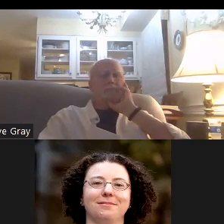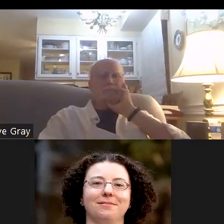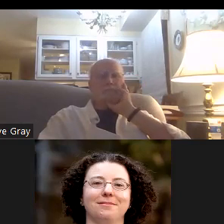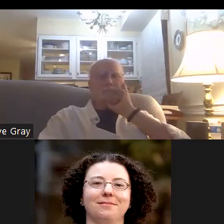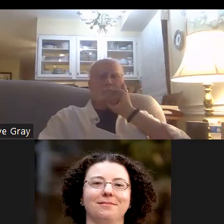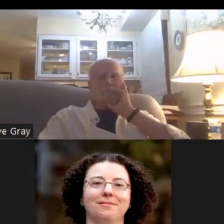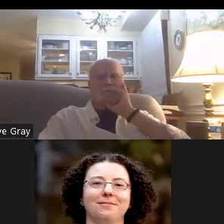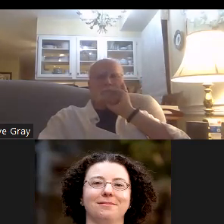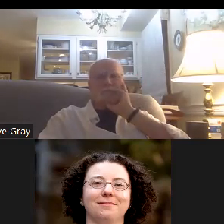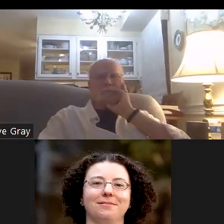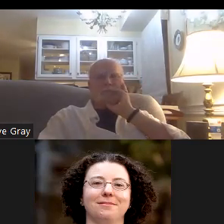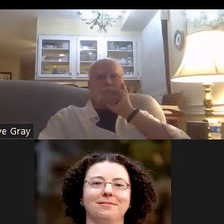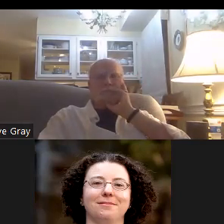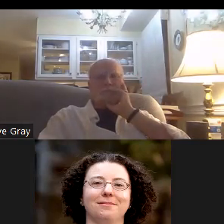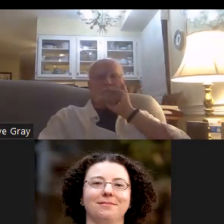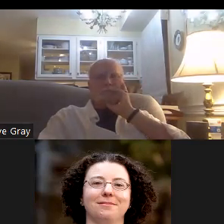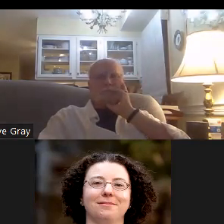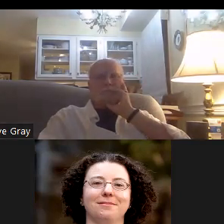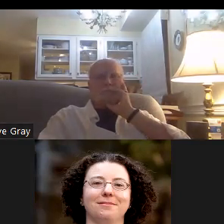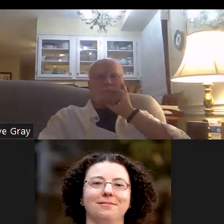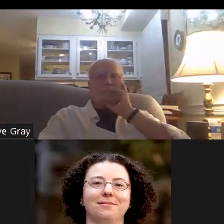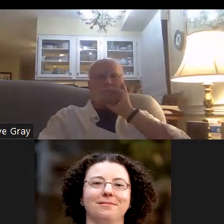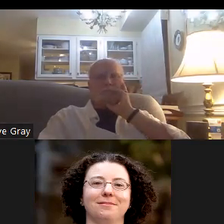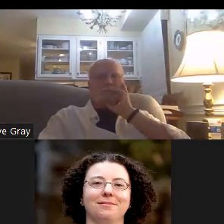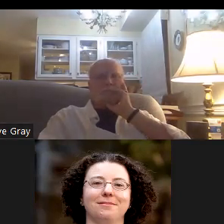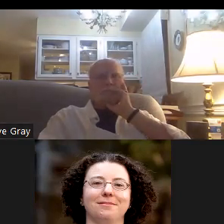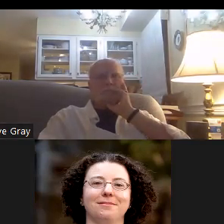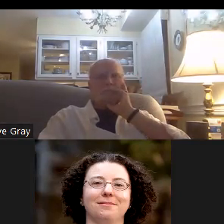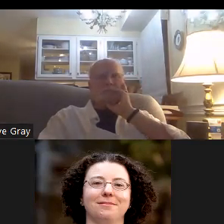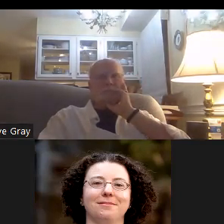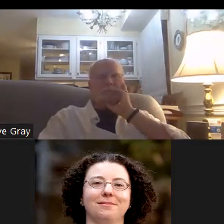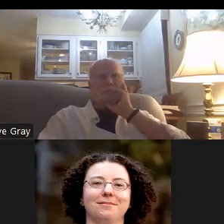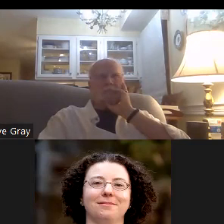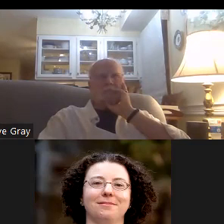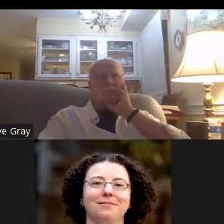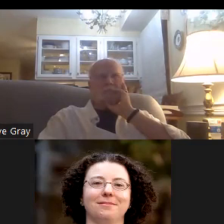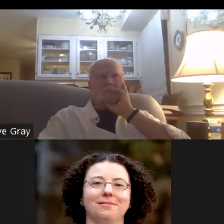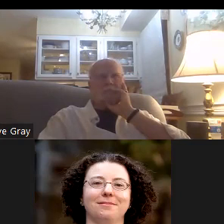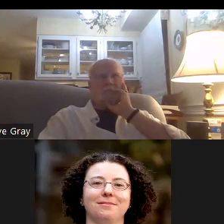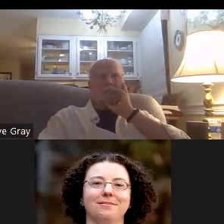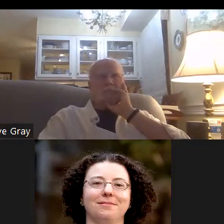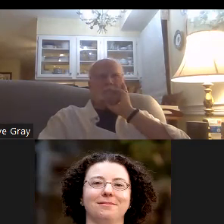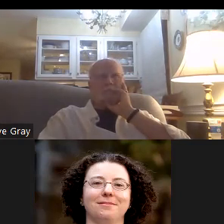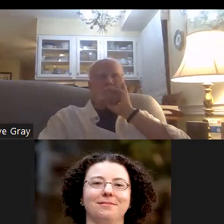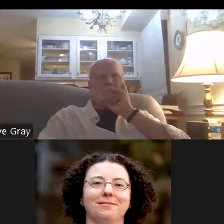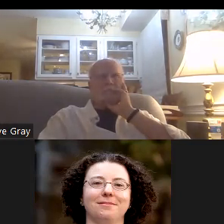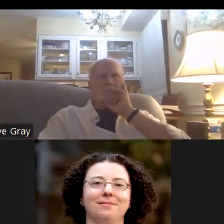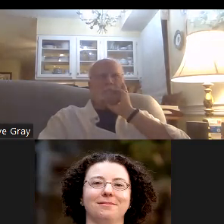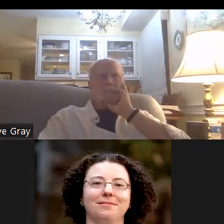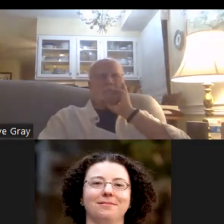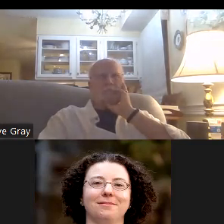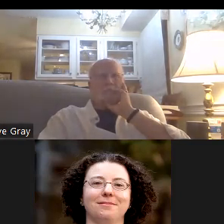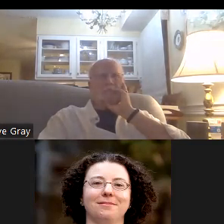at odds with the state or corporate interests, and this is sometimes at odds with what the epidemiologist wishes to study.